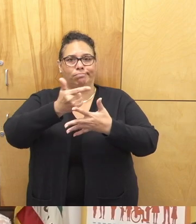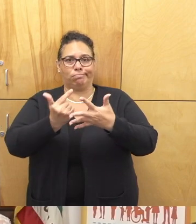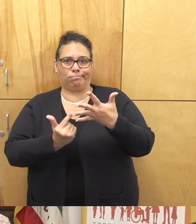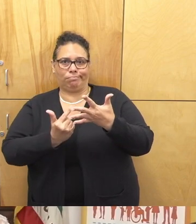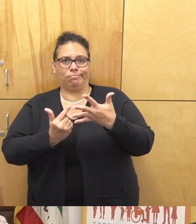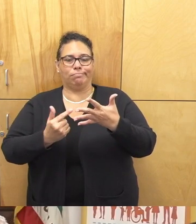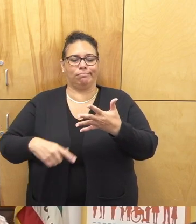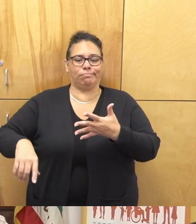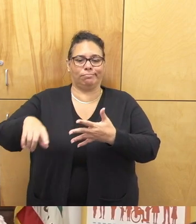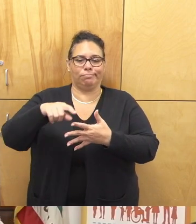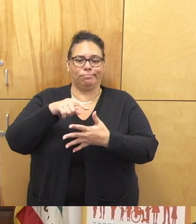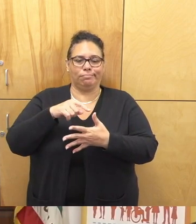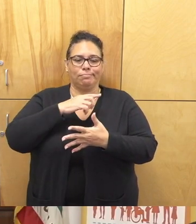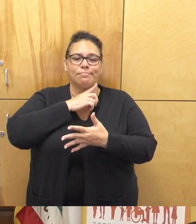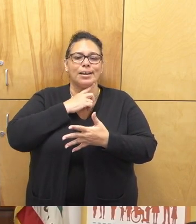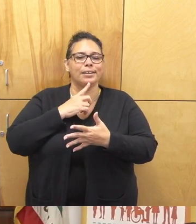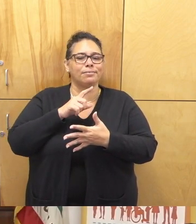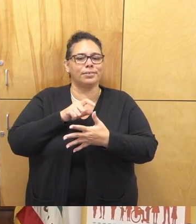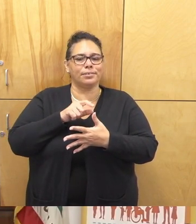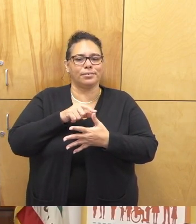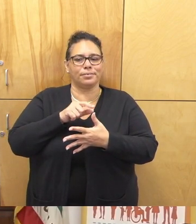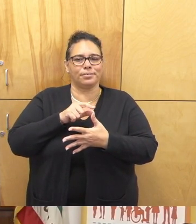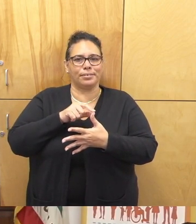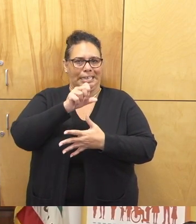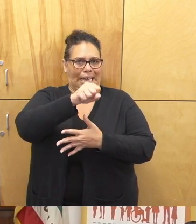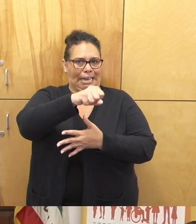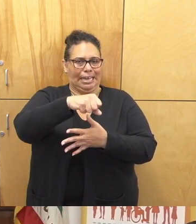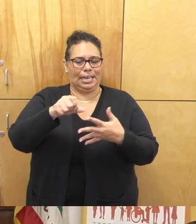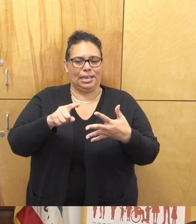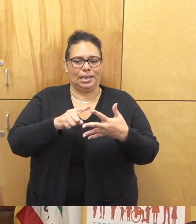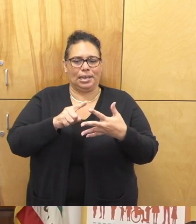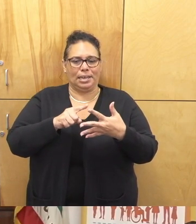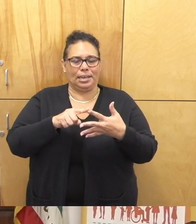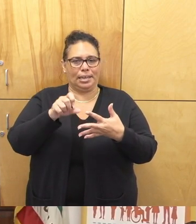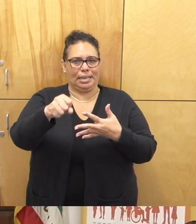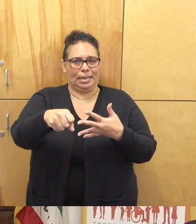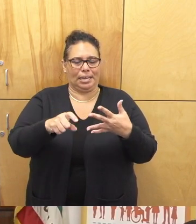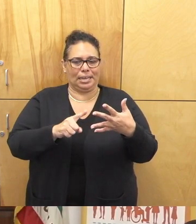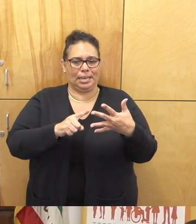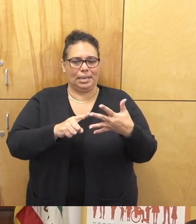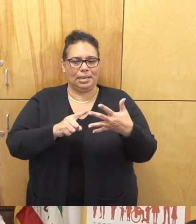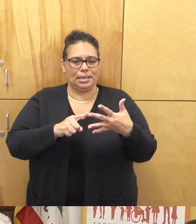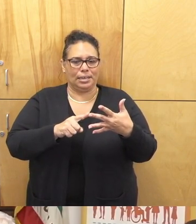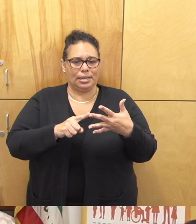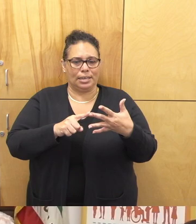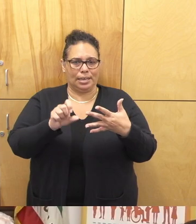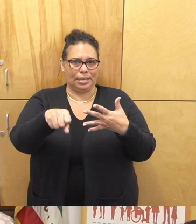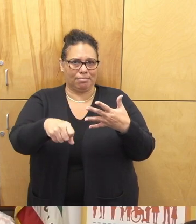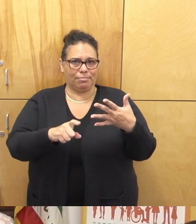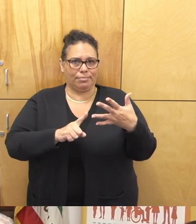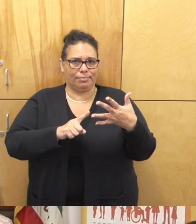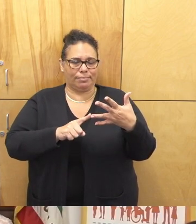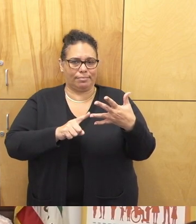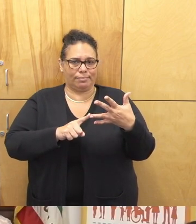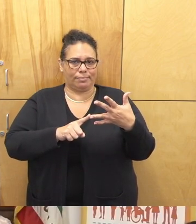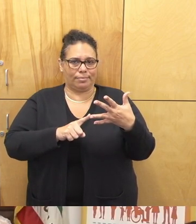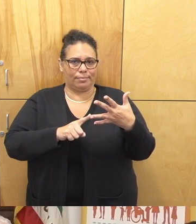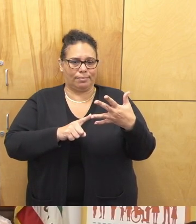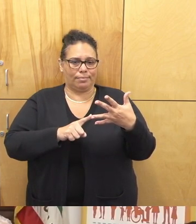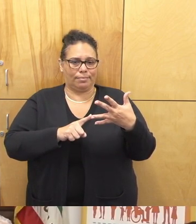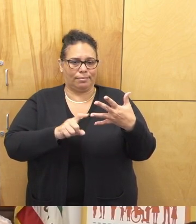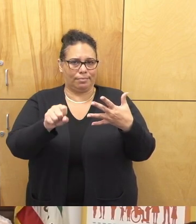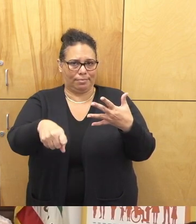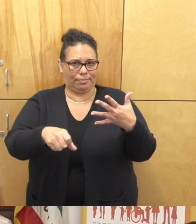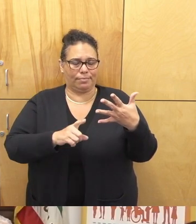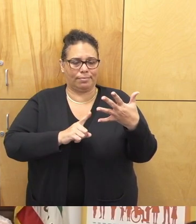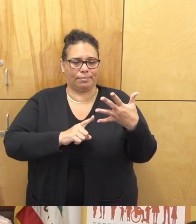vote. Member Lopez? Aye. Member Otto? Aye. President Craighead? Aye. Member Benitez?